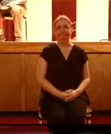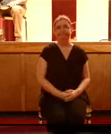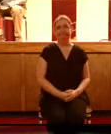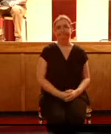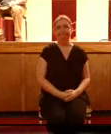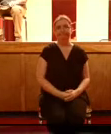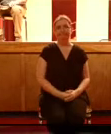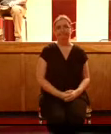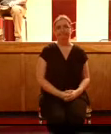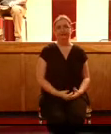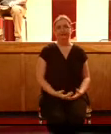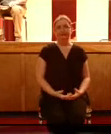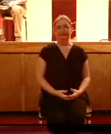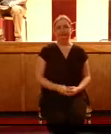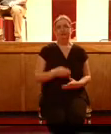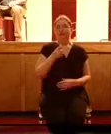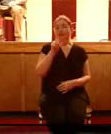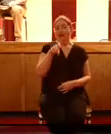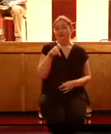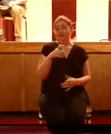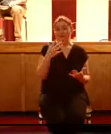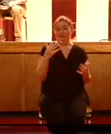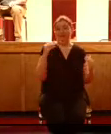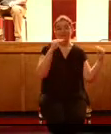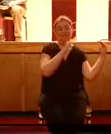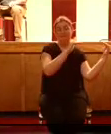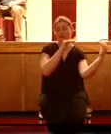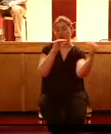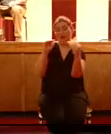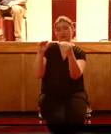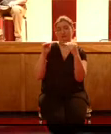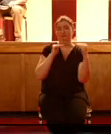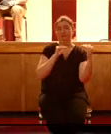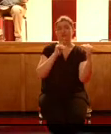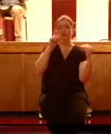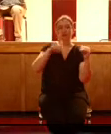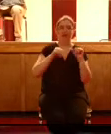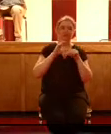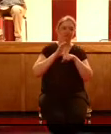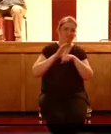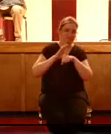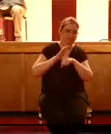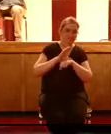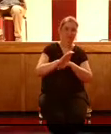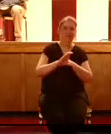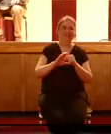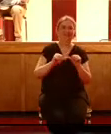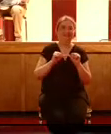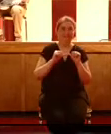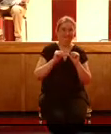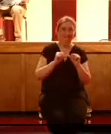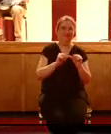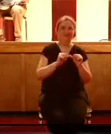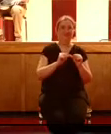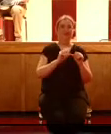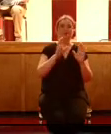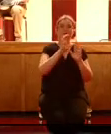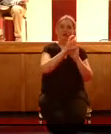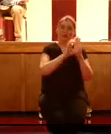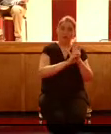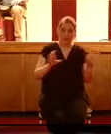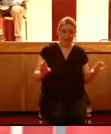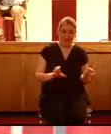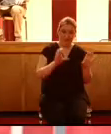You have to be fair across the board. You have to enforce the code of conduct across the board. It